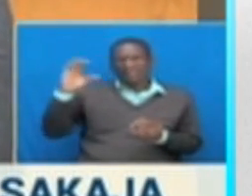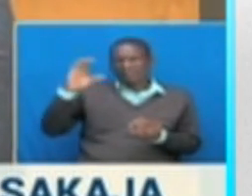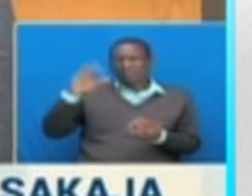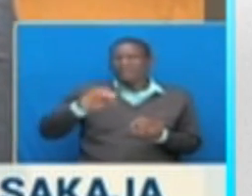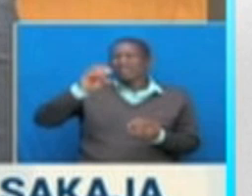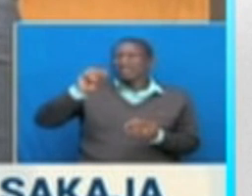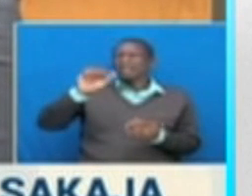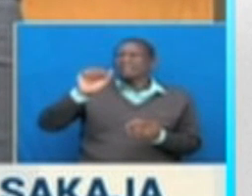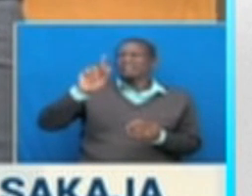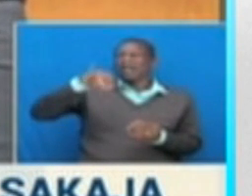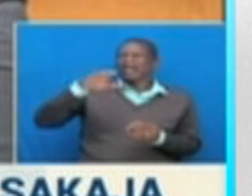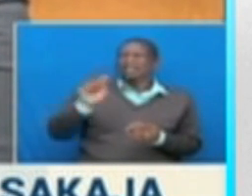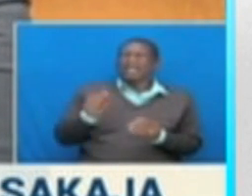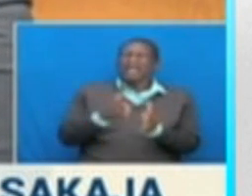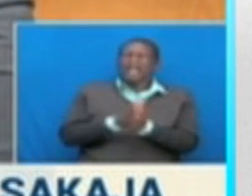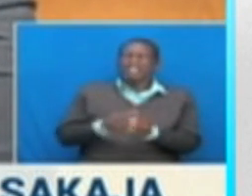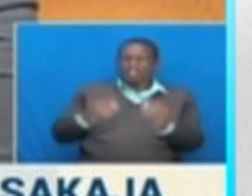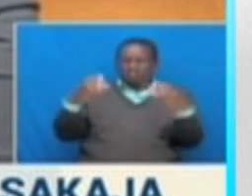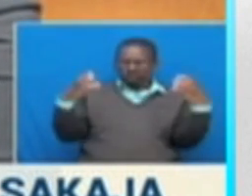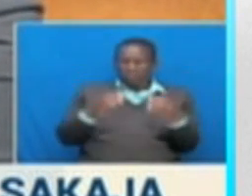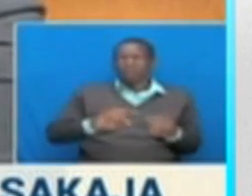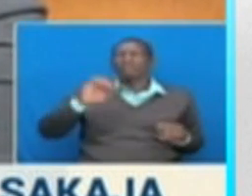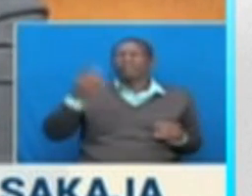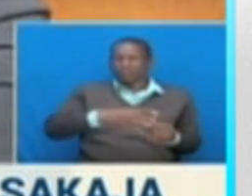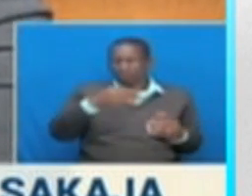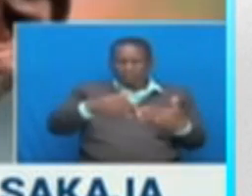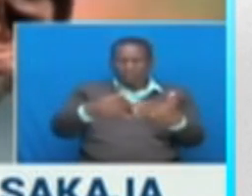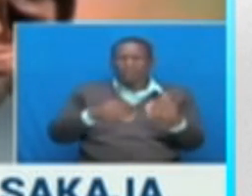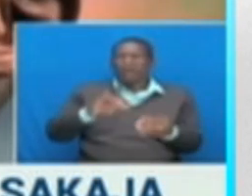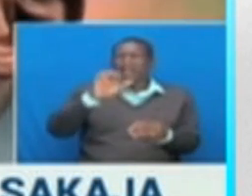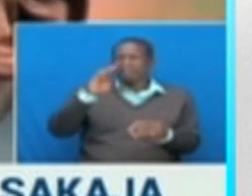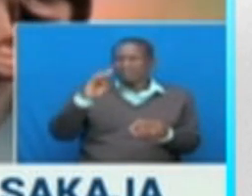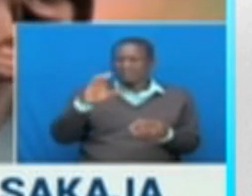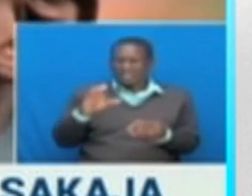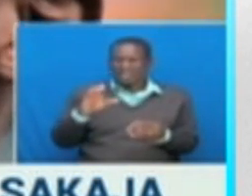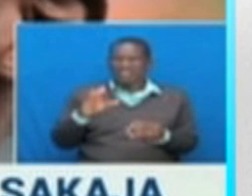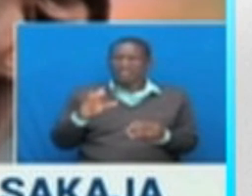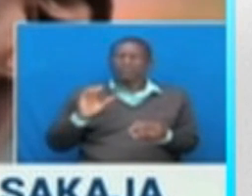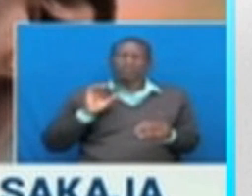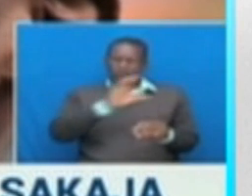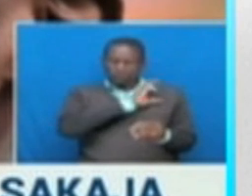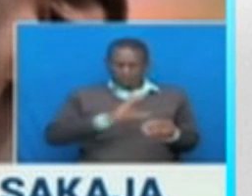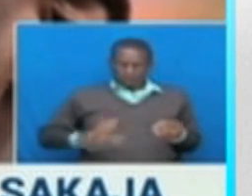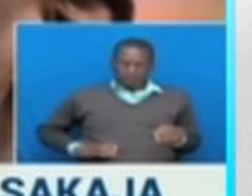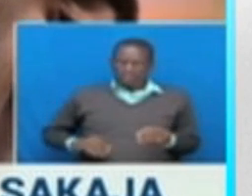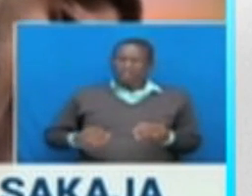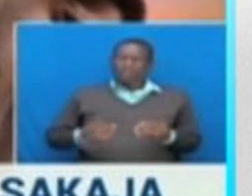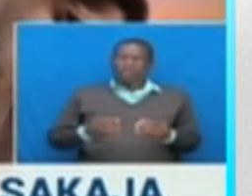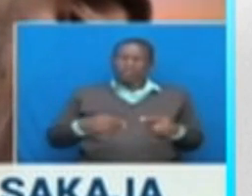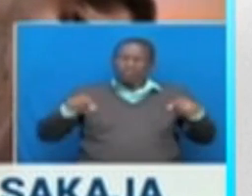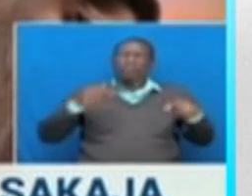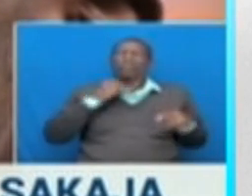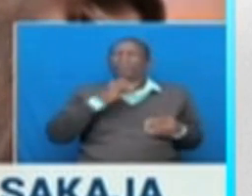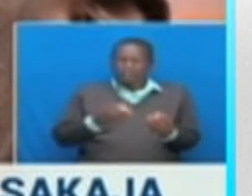Johnson Sakaja and his legal team were among the first to appear before the Independent Electoral and Boundaries Commission's Disputes